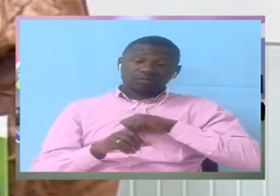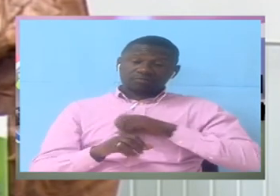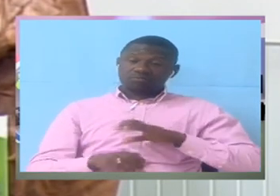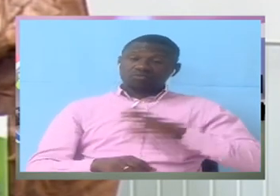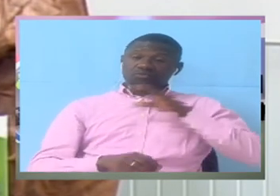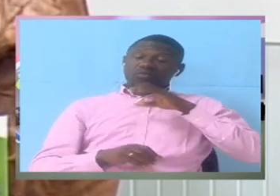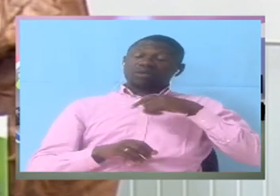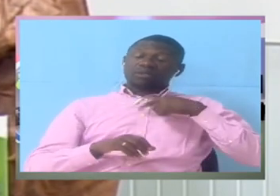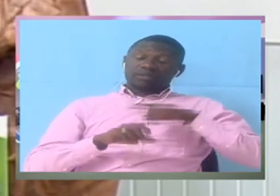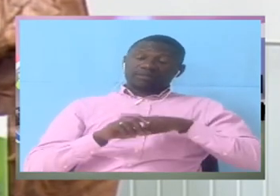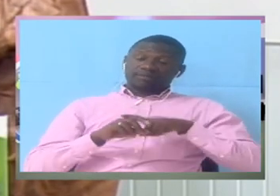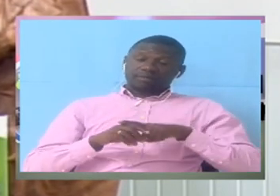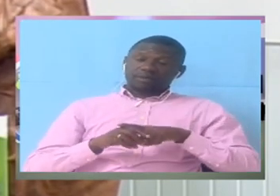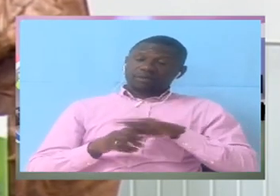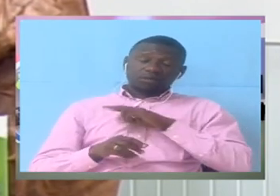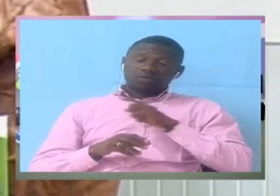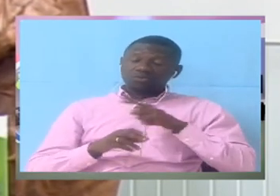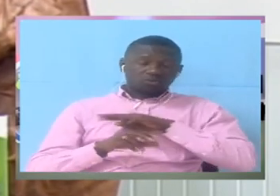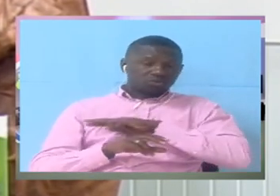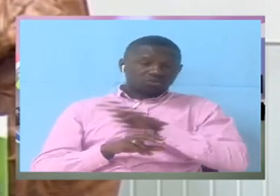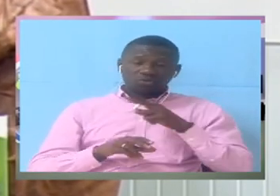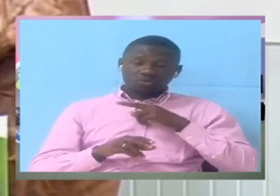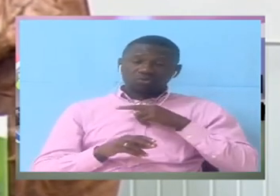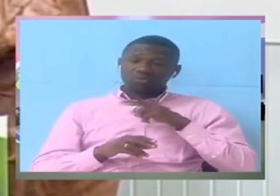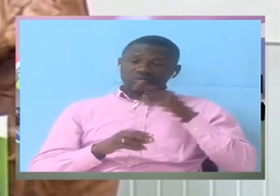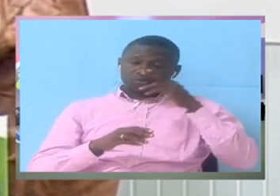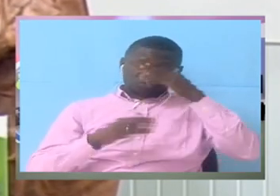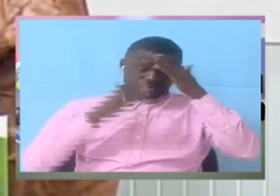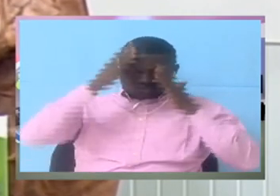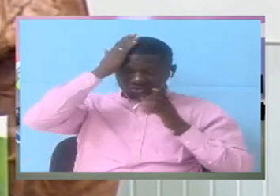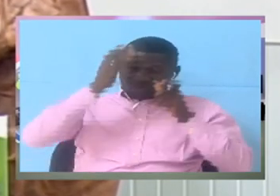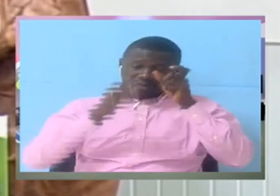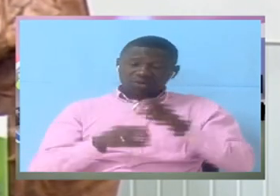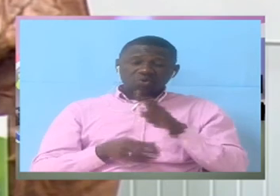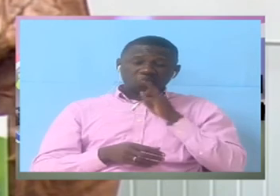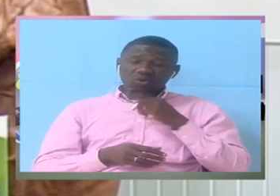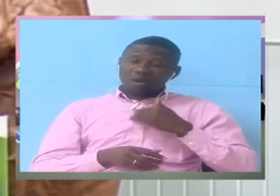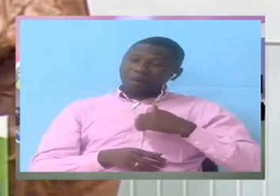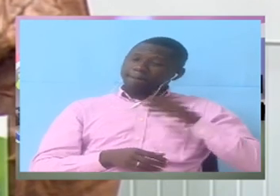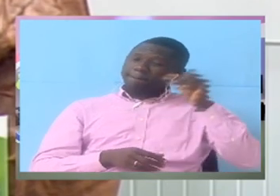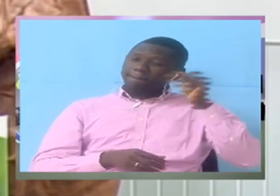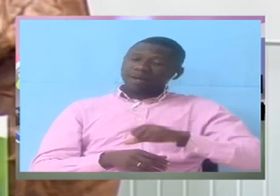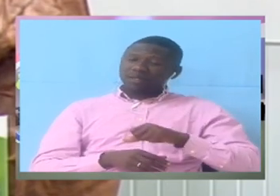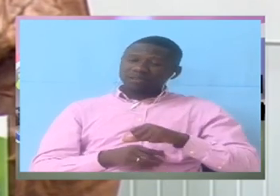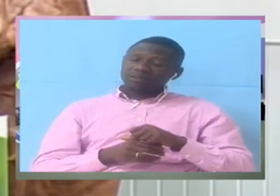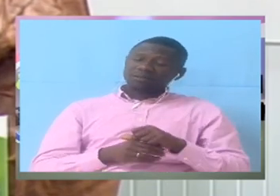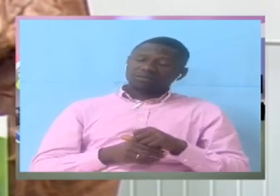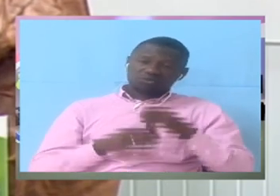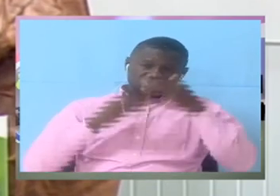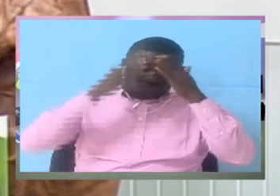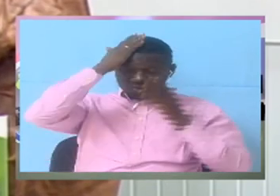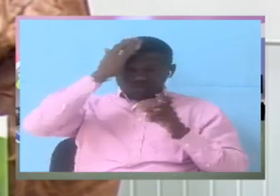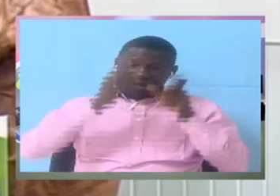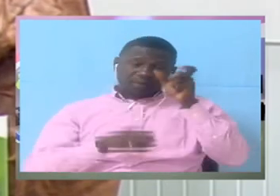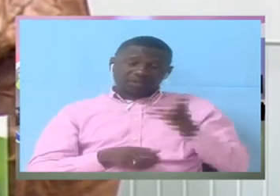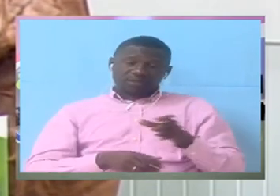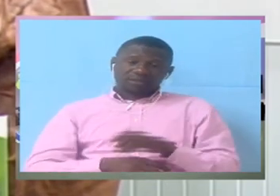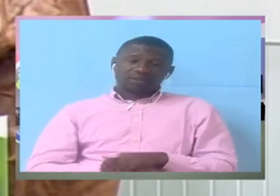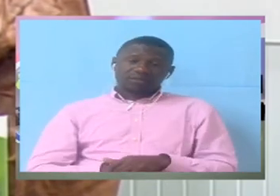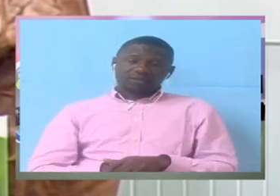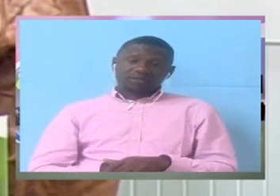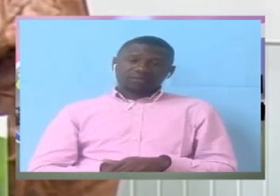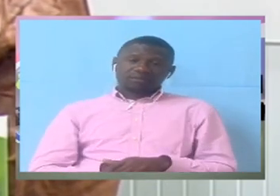ke comme il savo ko bad cowlam dal. But I wasn't the type of soldier that they will normally refer to as a bad cow. Fengo